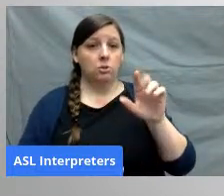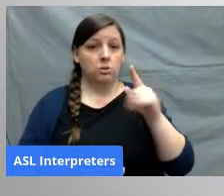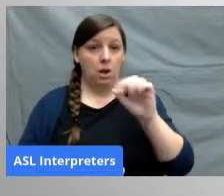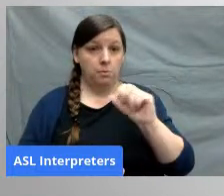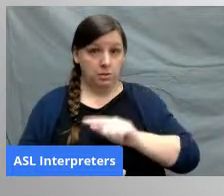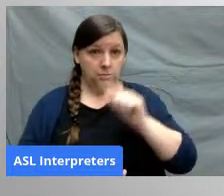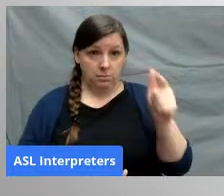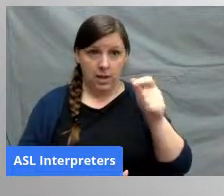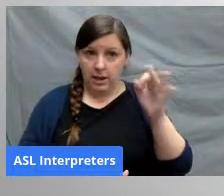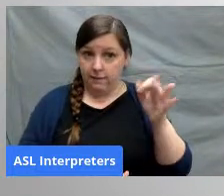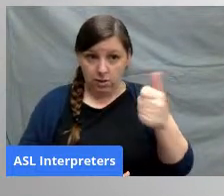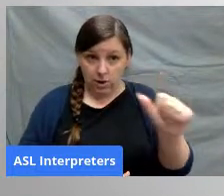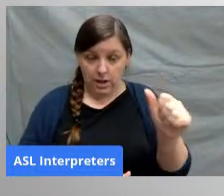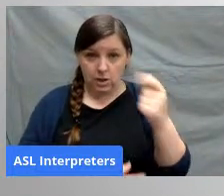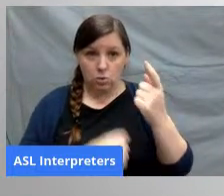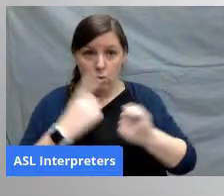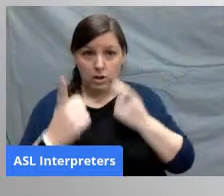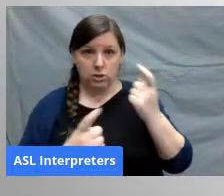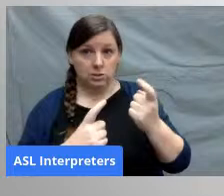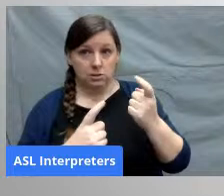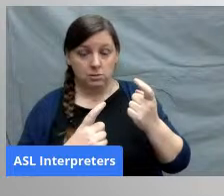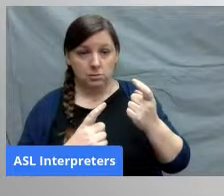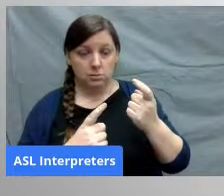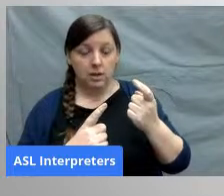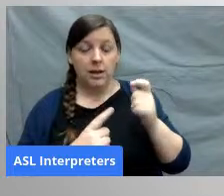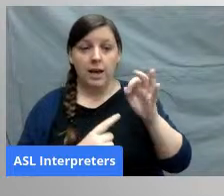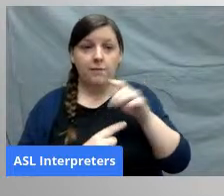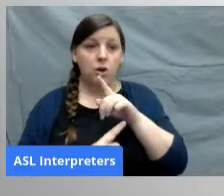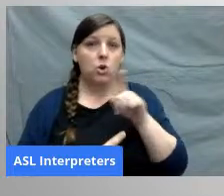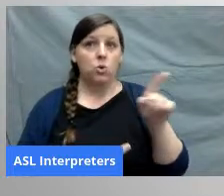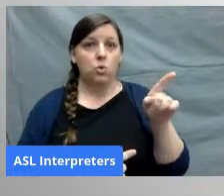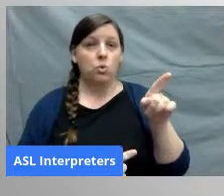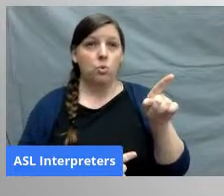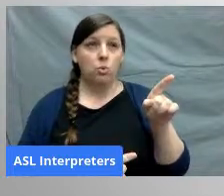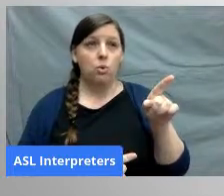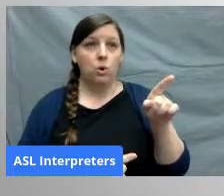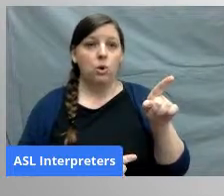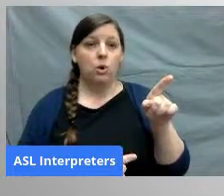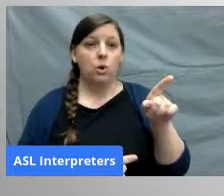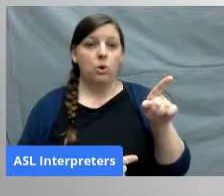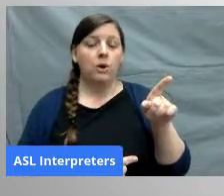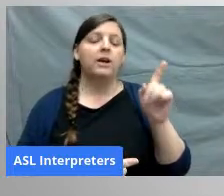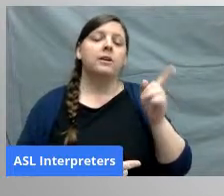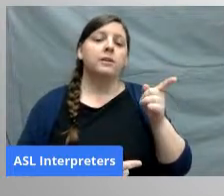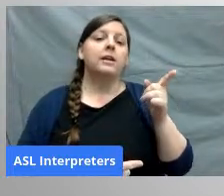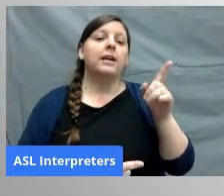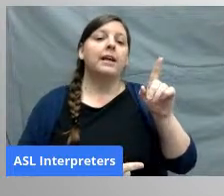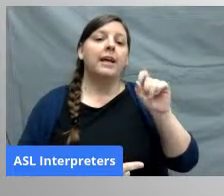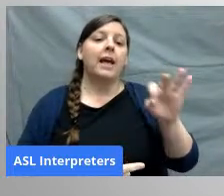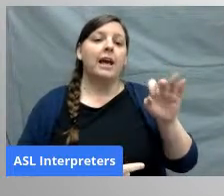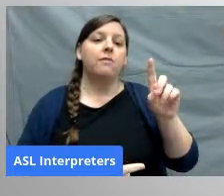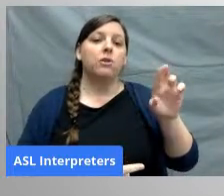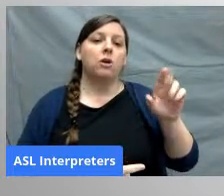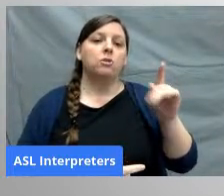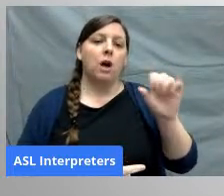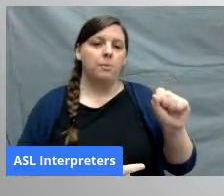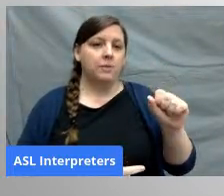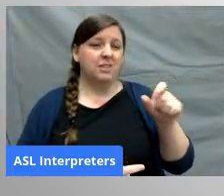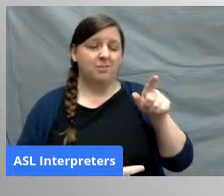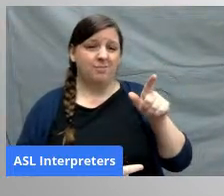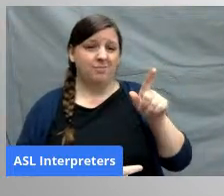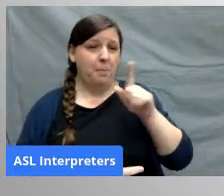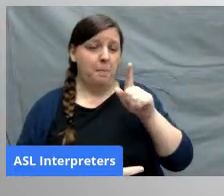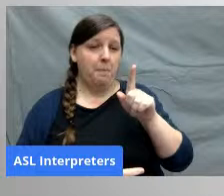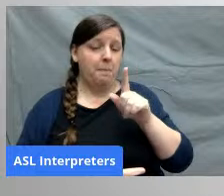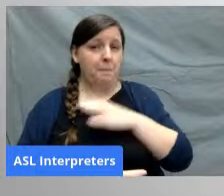questions by anyone, if you would take the time to ask those questions now.